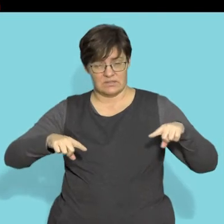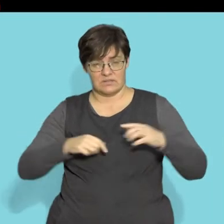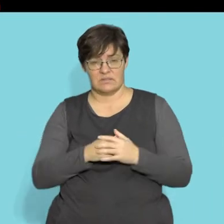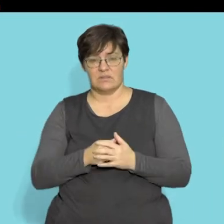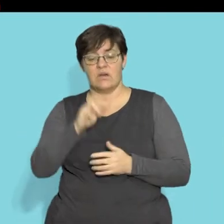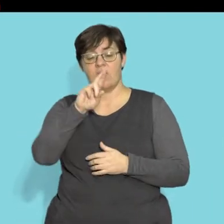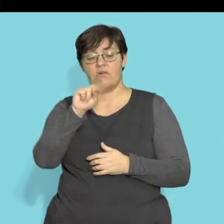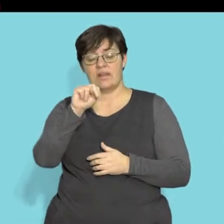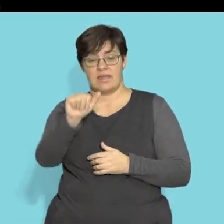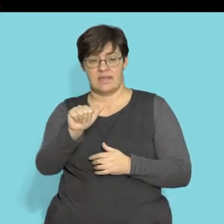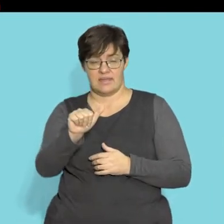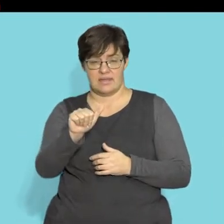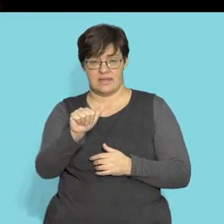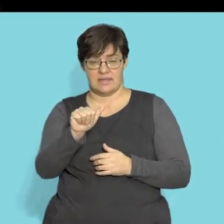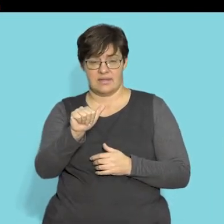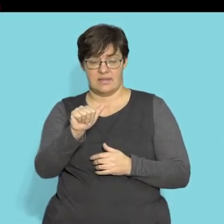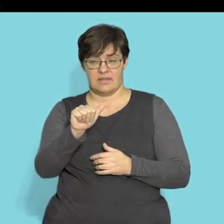different RNA